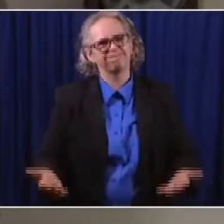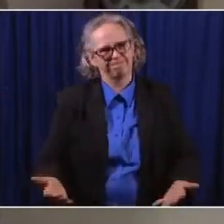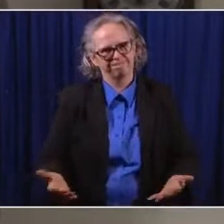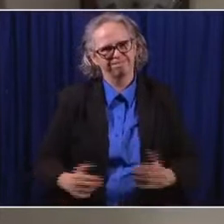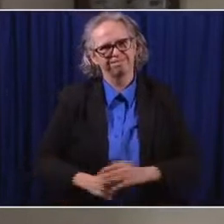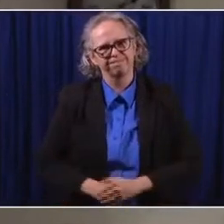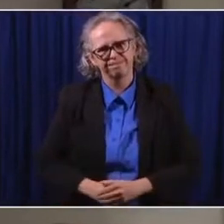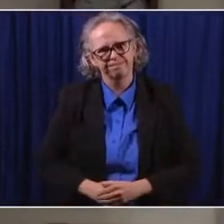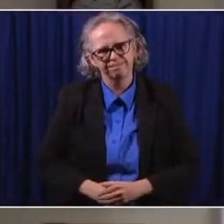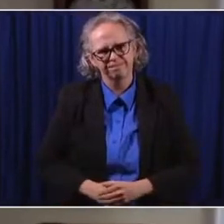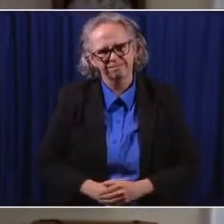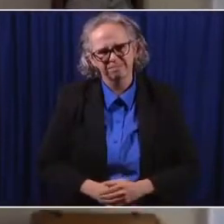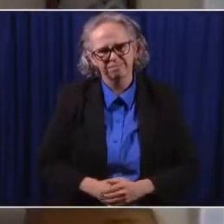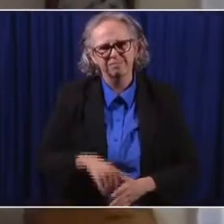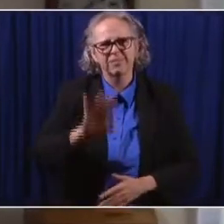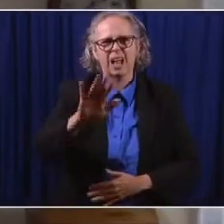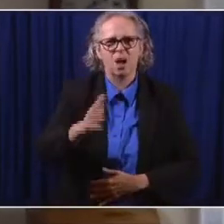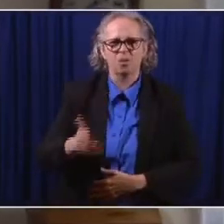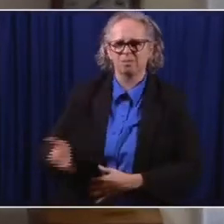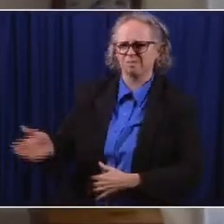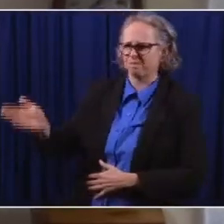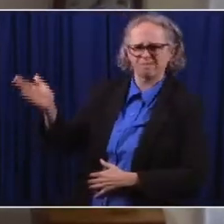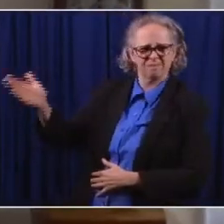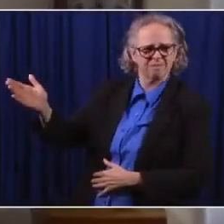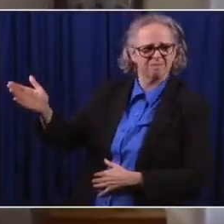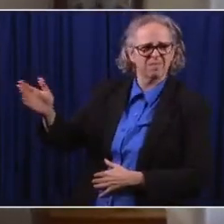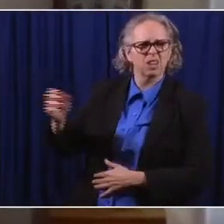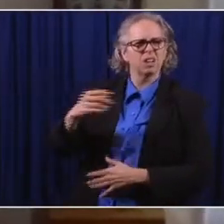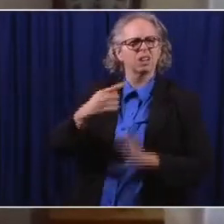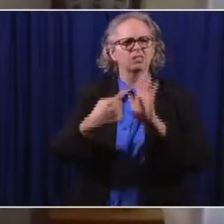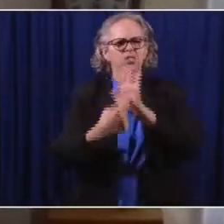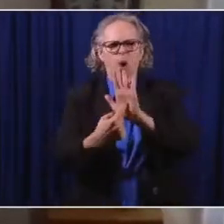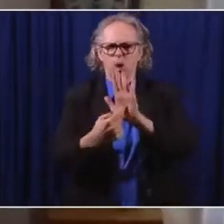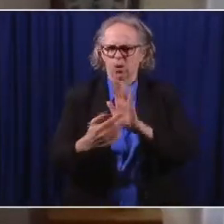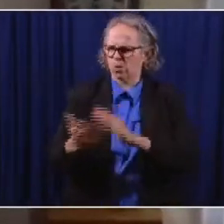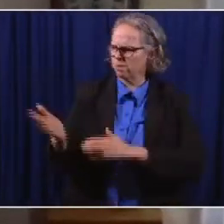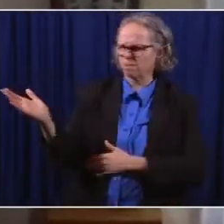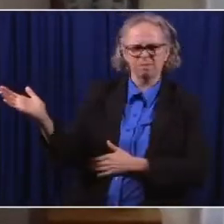seen, we're going to hear in a moment from Miami University's president,